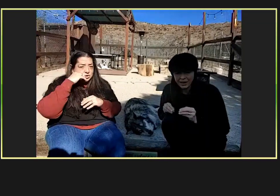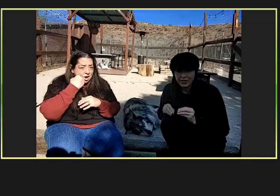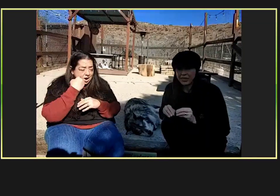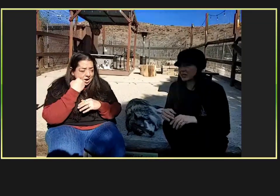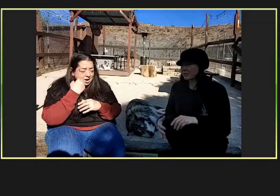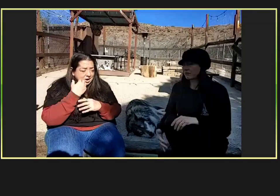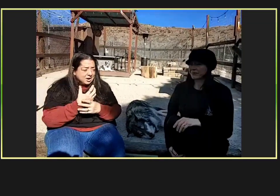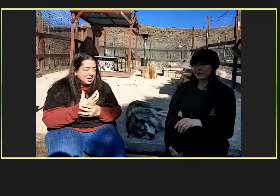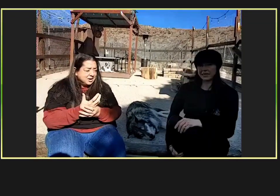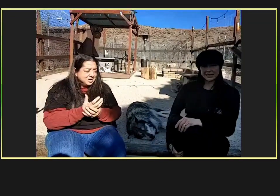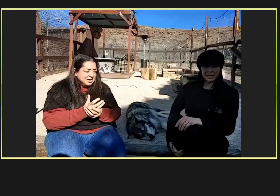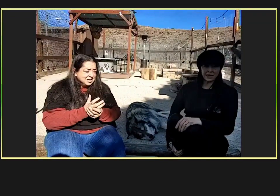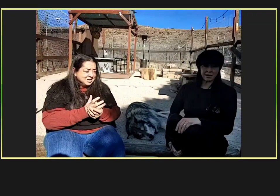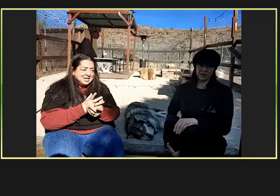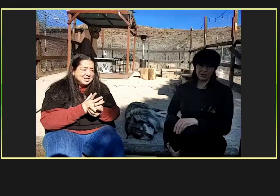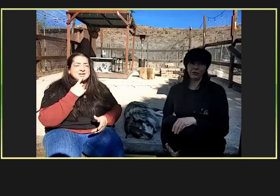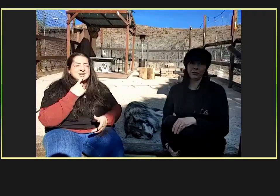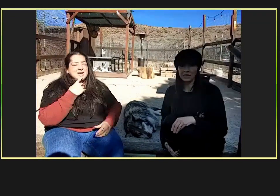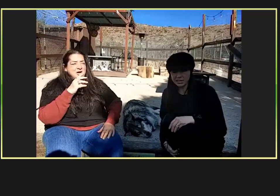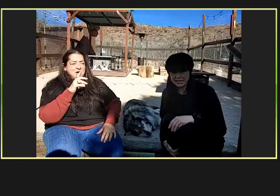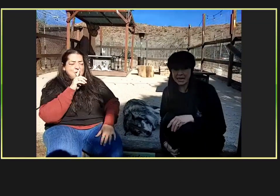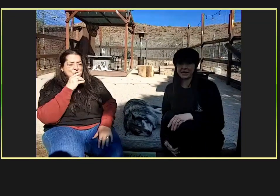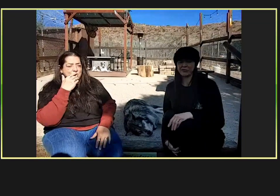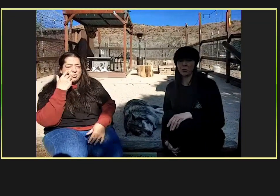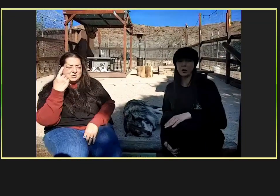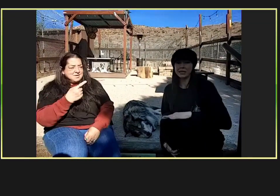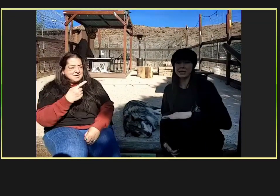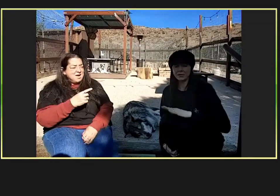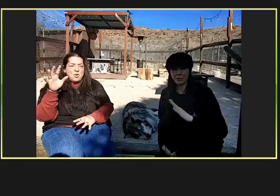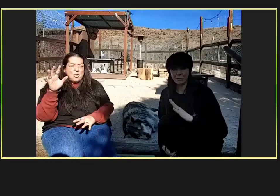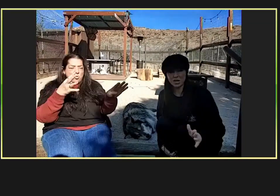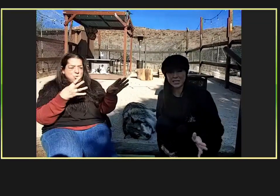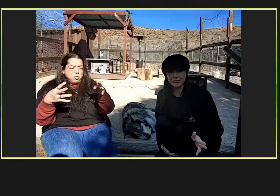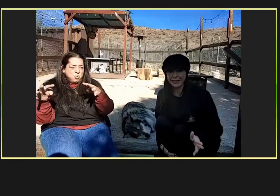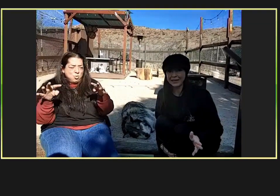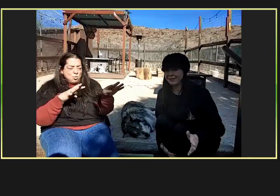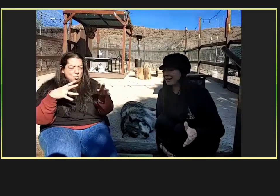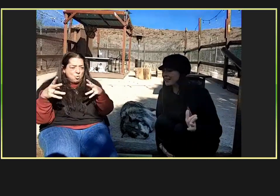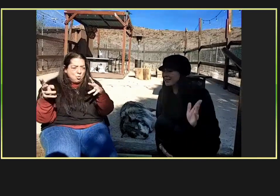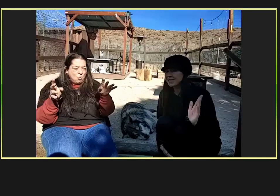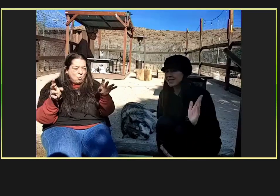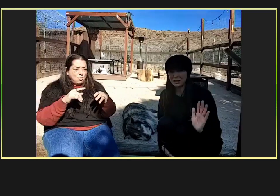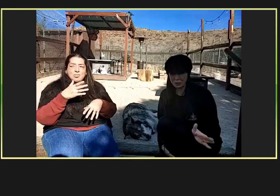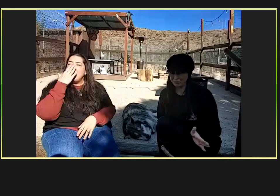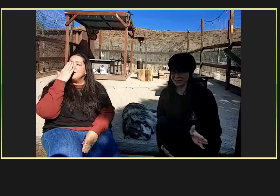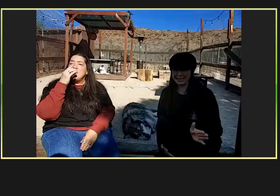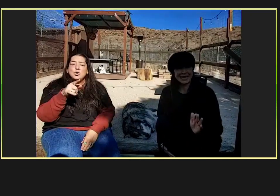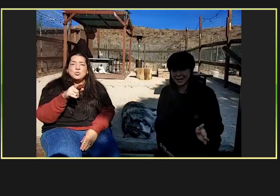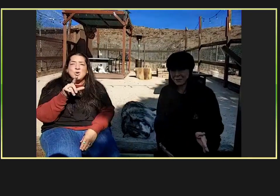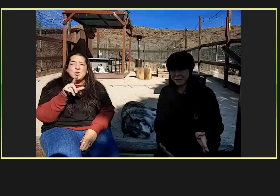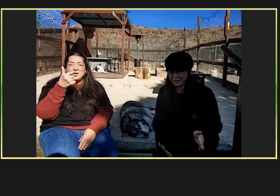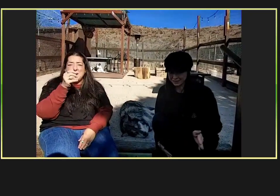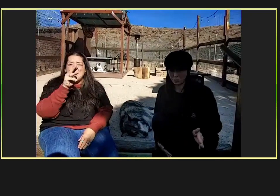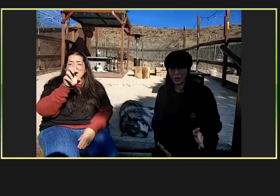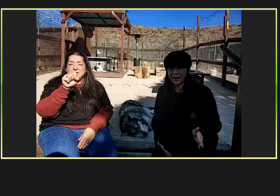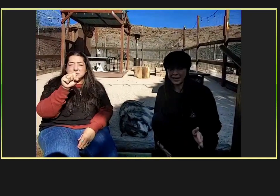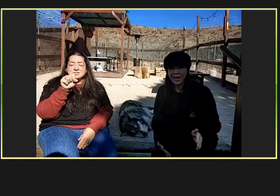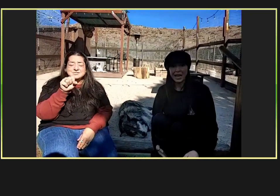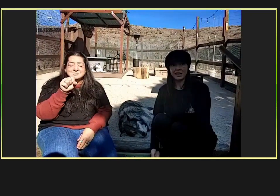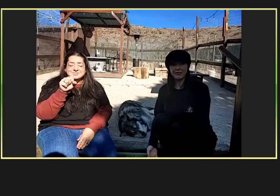shy that, let's say on a really good day, if the wind is blowing just right, they can smell you up to like